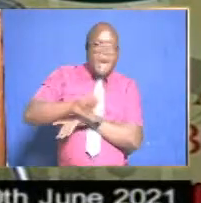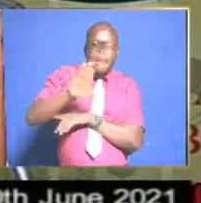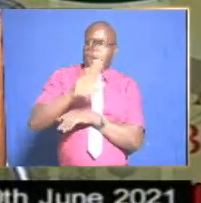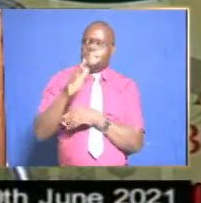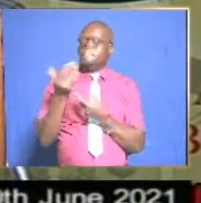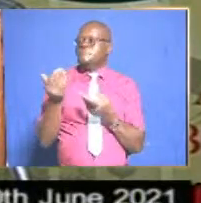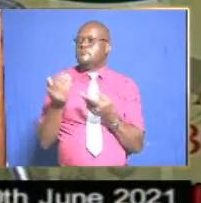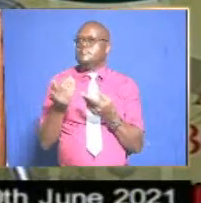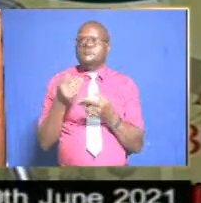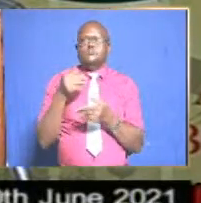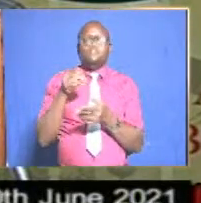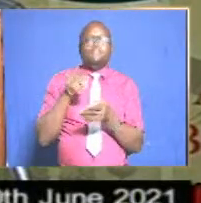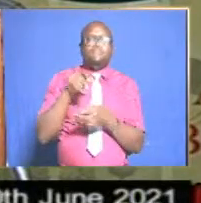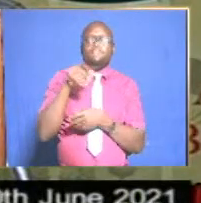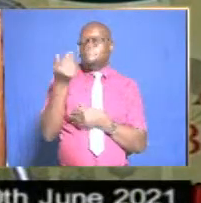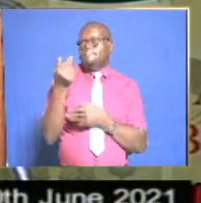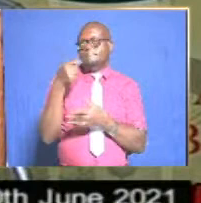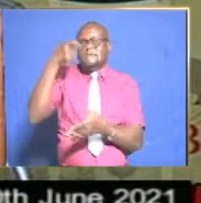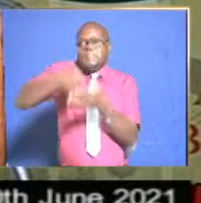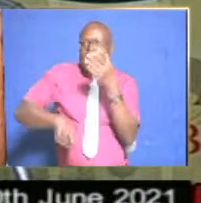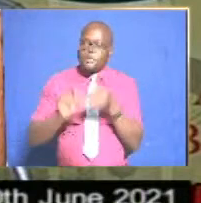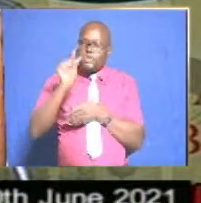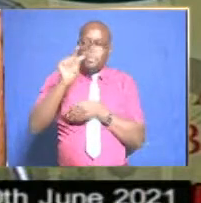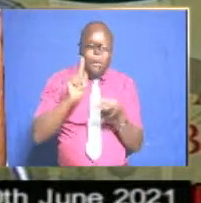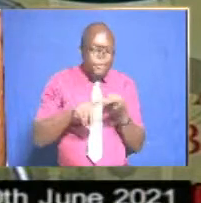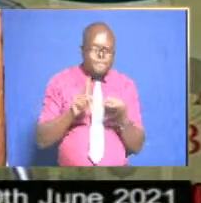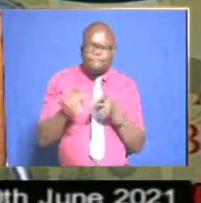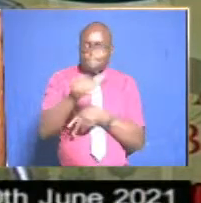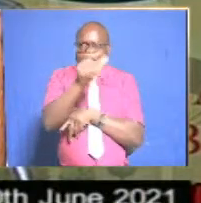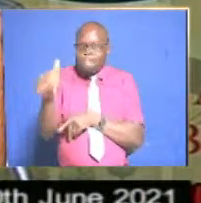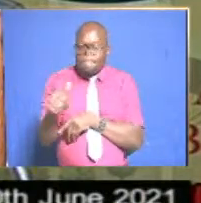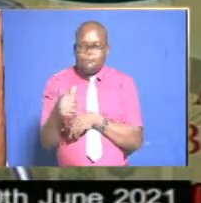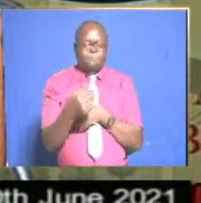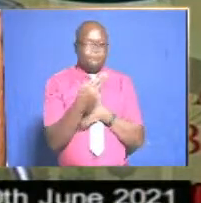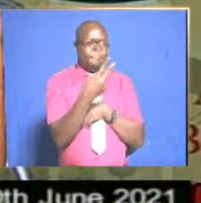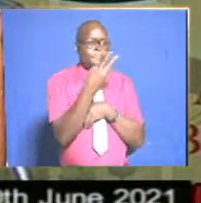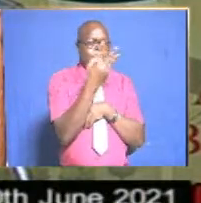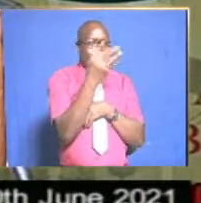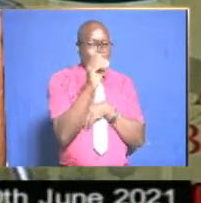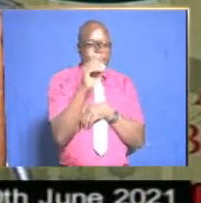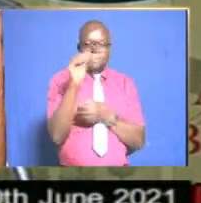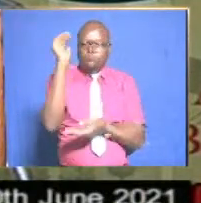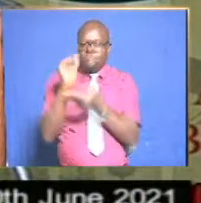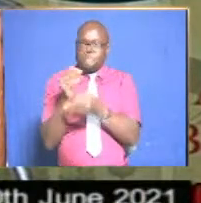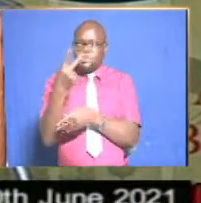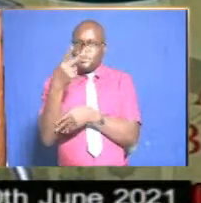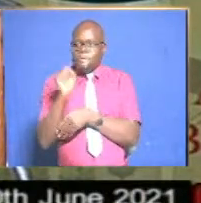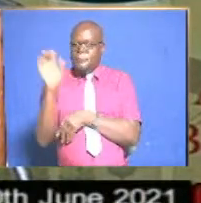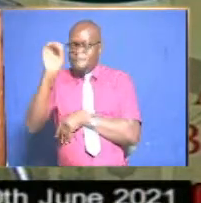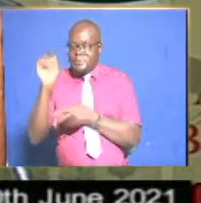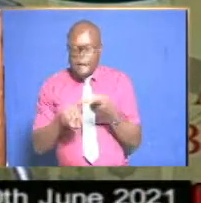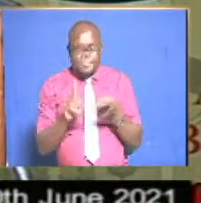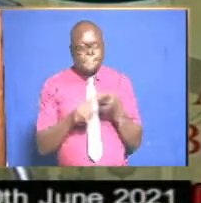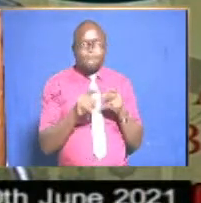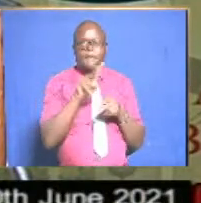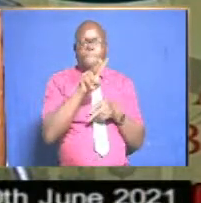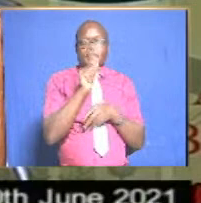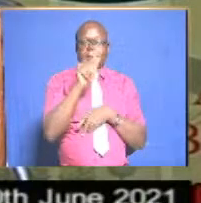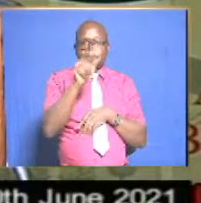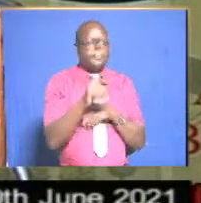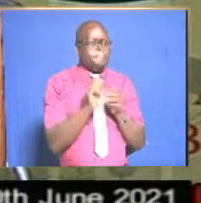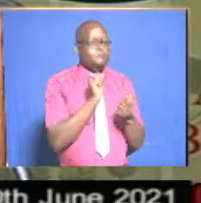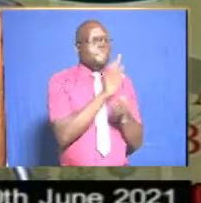of pay-as-you-earn and corporate tax from 30 to 25%, value-added tax from 16 to